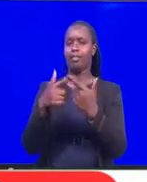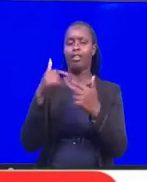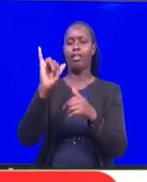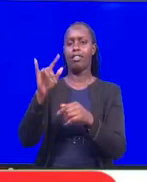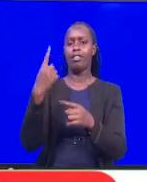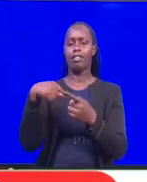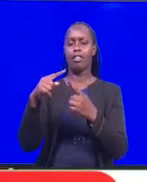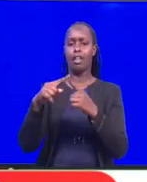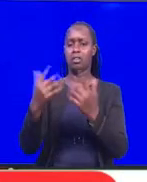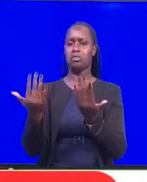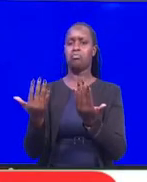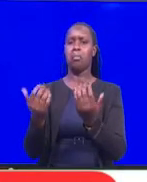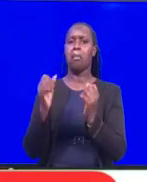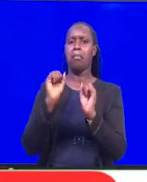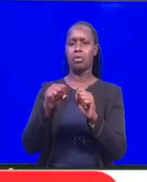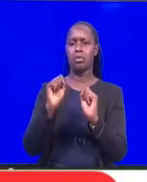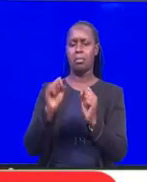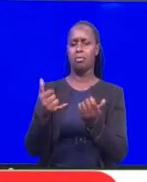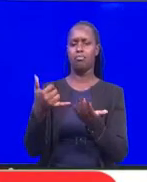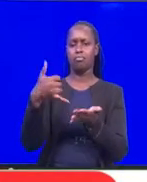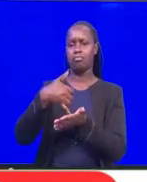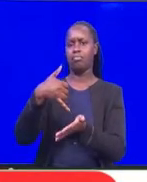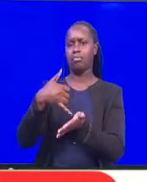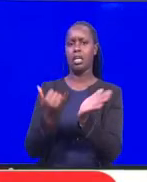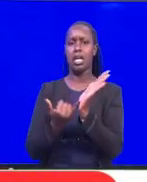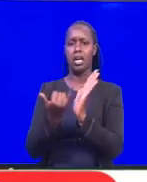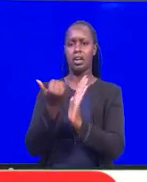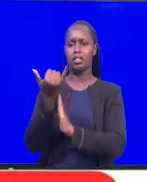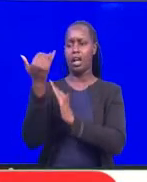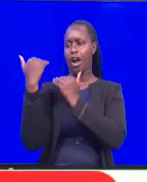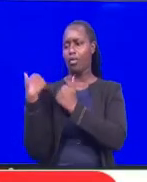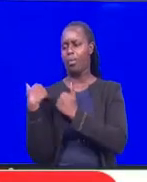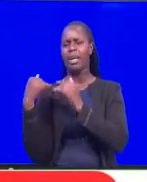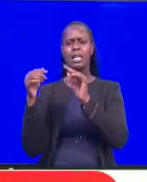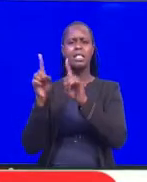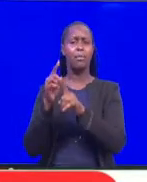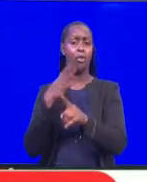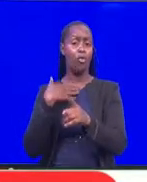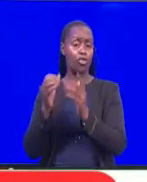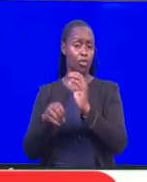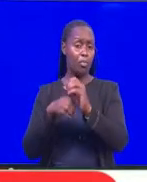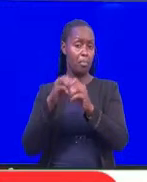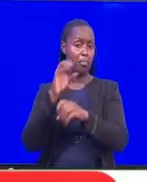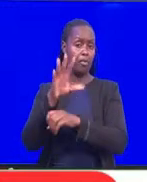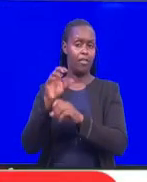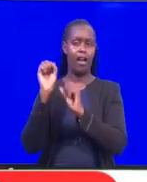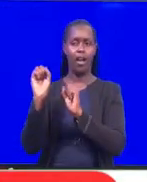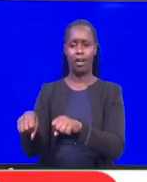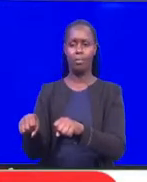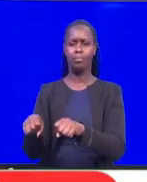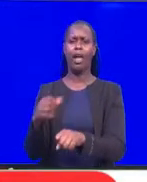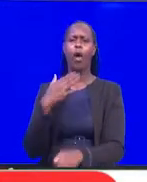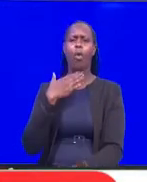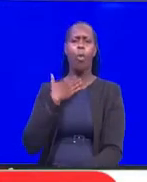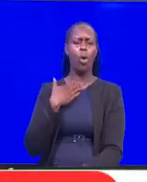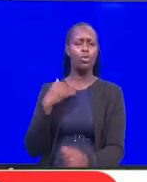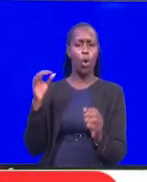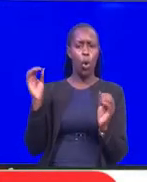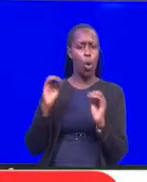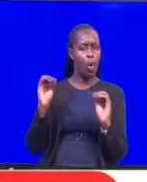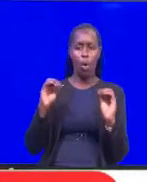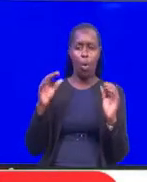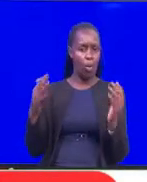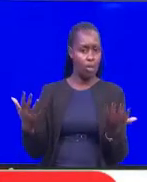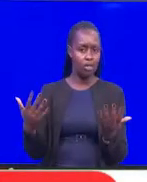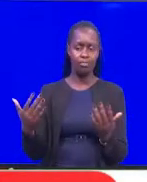You can even shoot a movie if you want. What we will not accept is obstructing them or inciting the public to